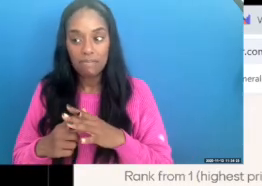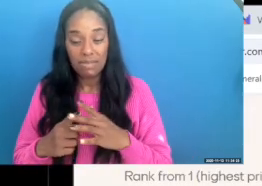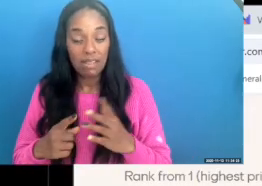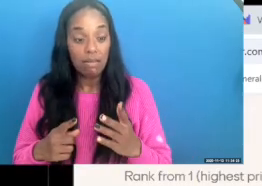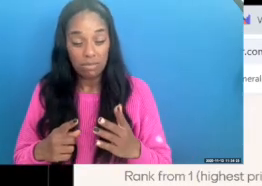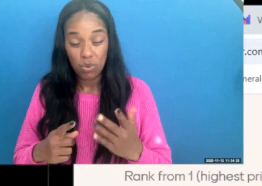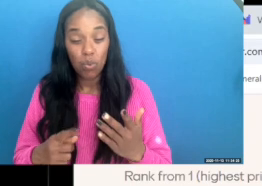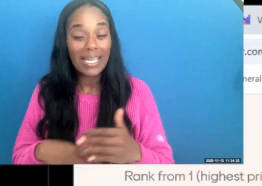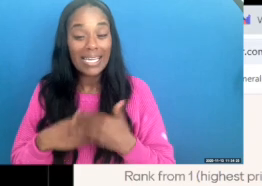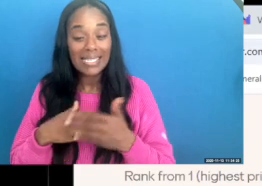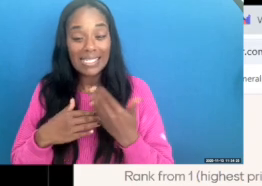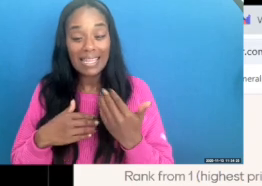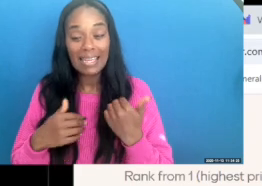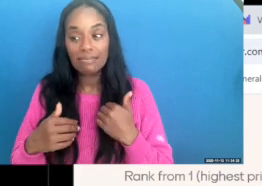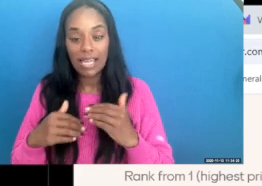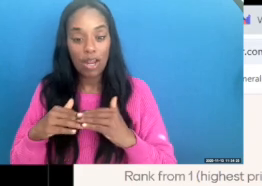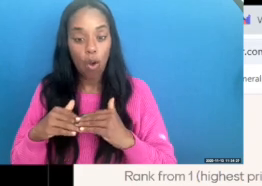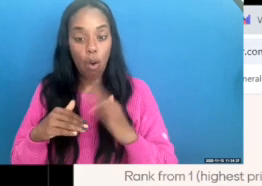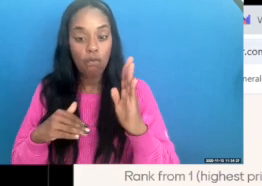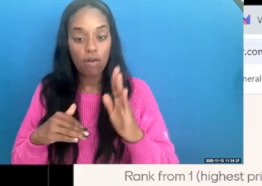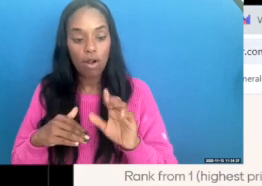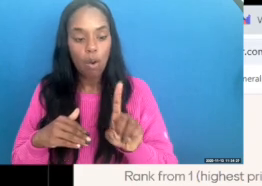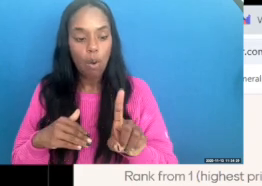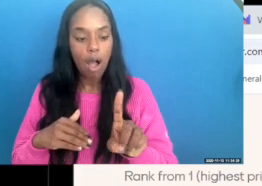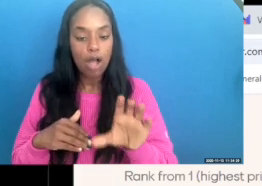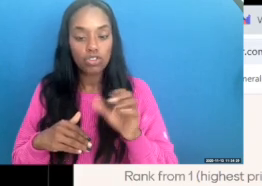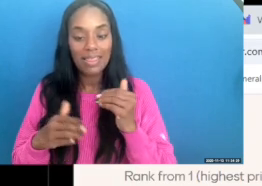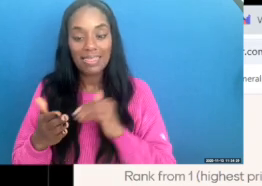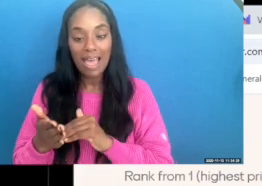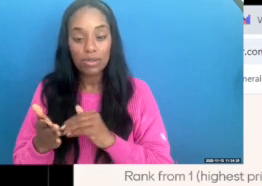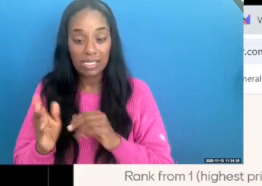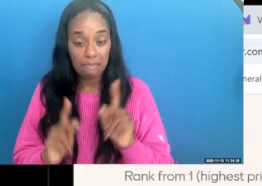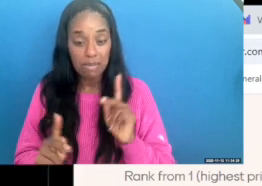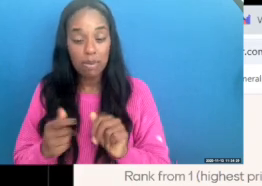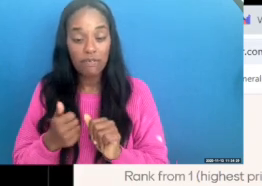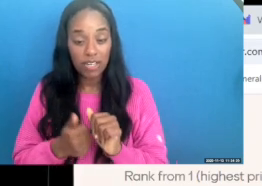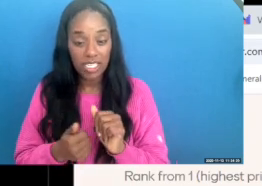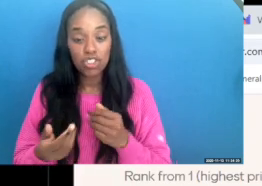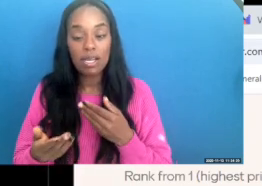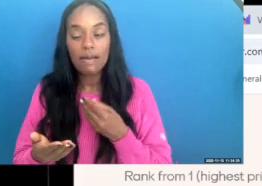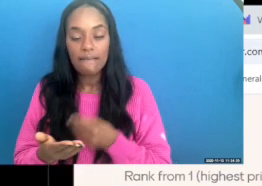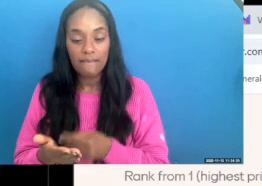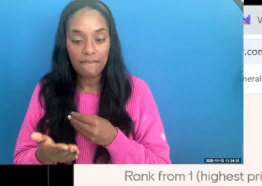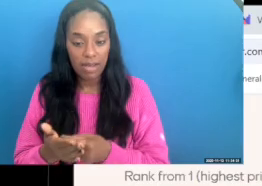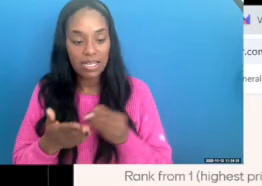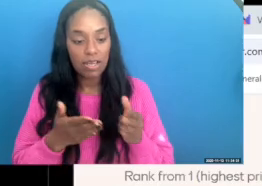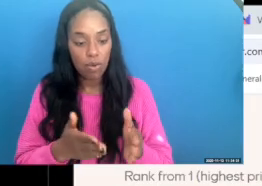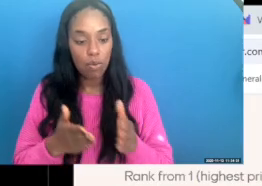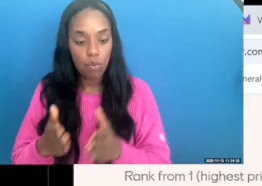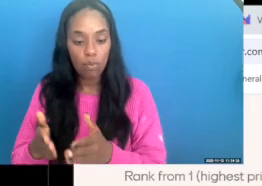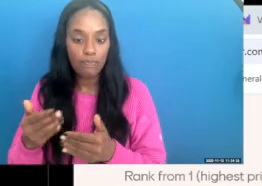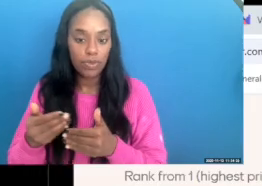million to start, for those that did pay attention to the program, we easily had over 100,000 people